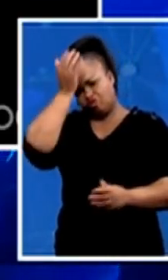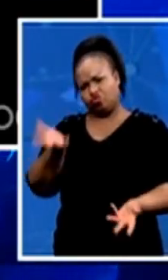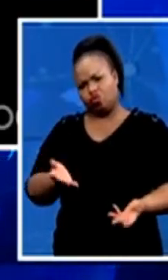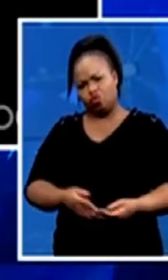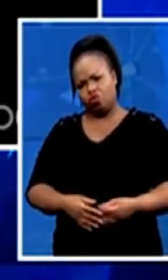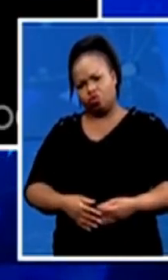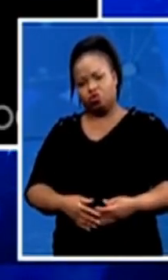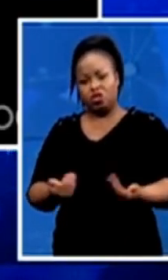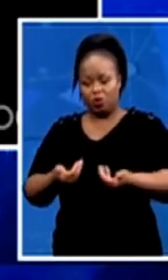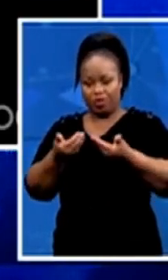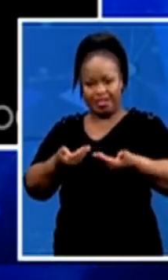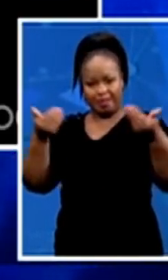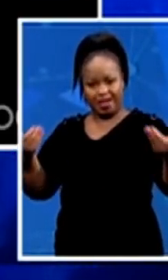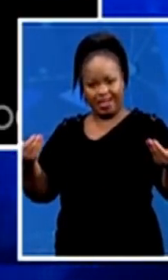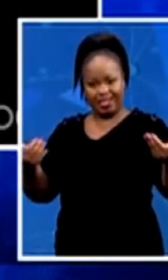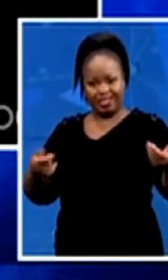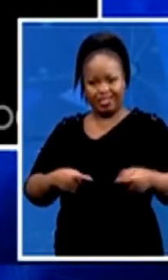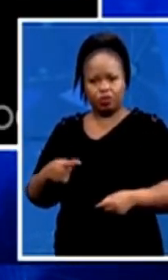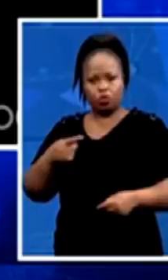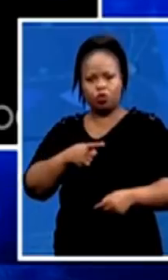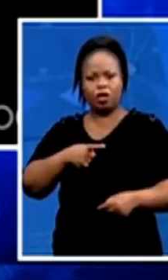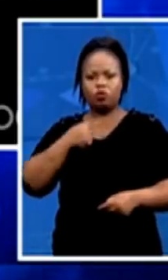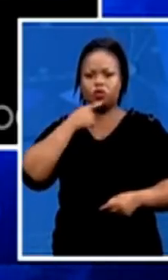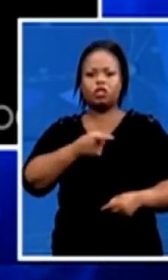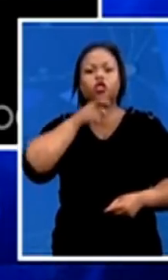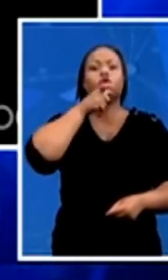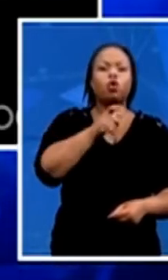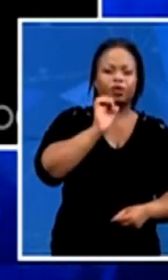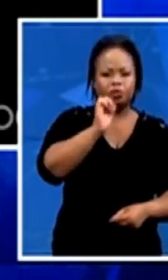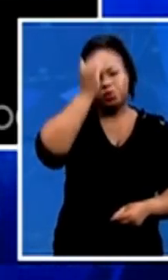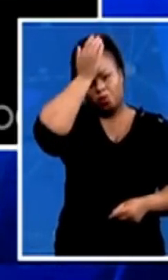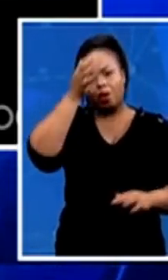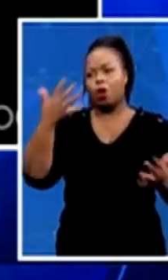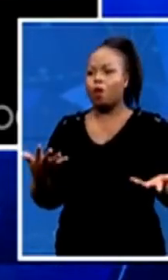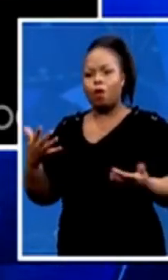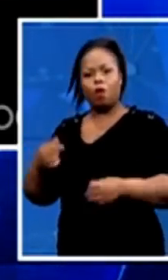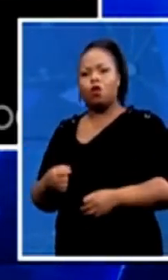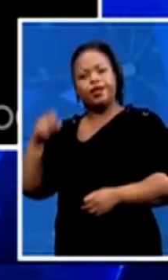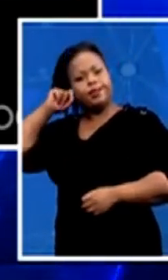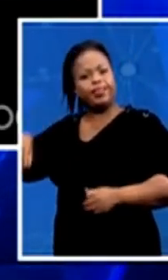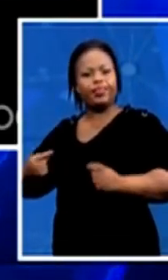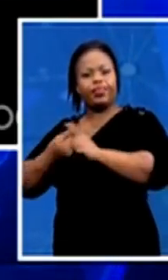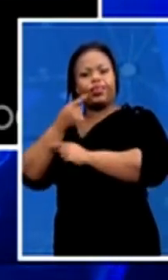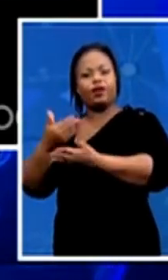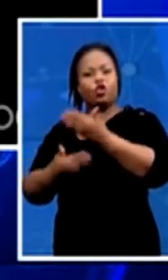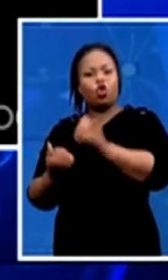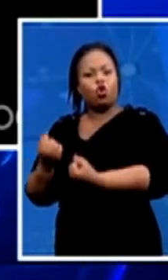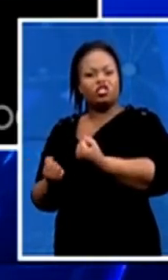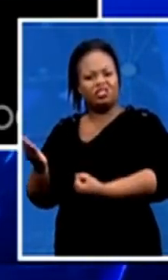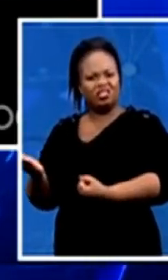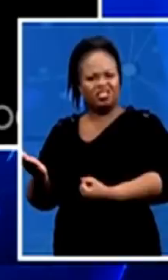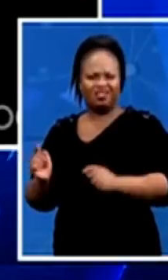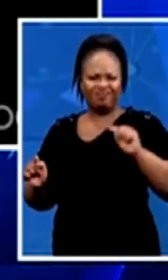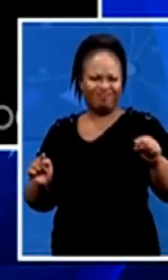really the thing that took him to jail, rather than I'm now not talking about. Let's assume he's